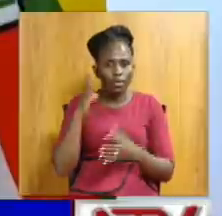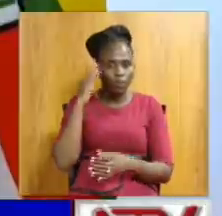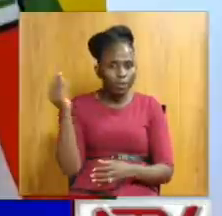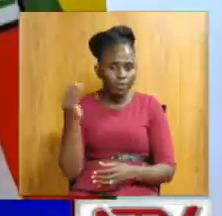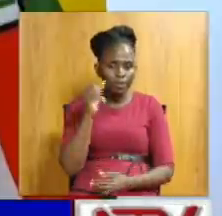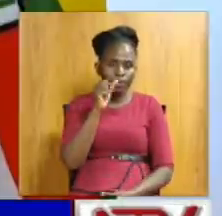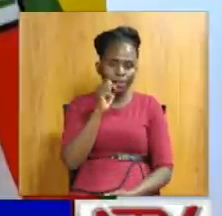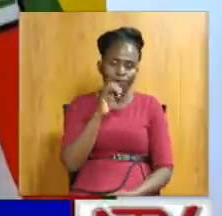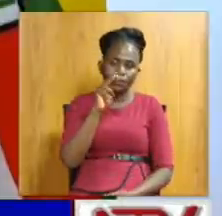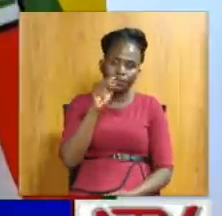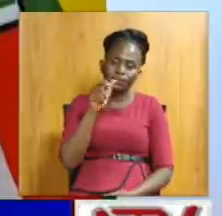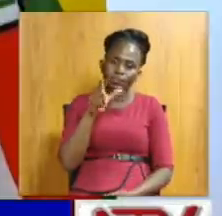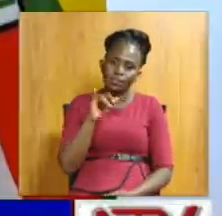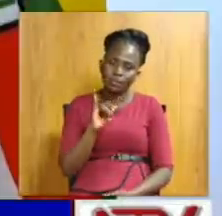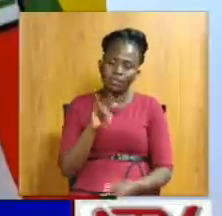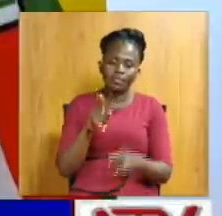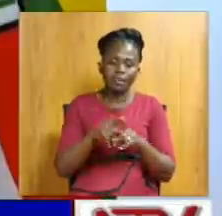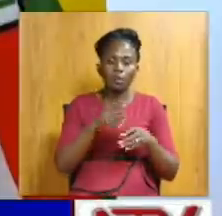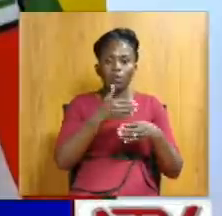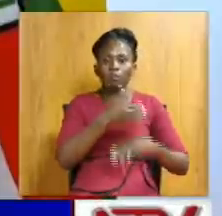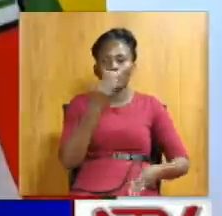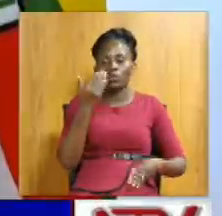on the border with Sudan, Kaya,